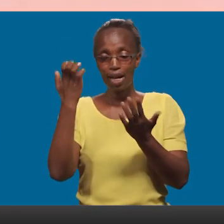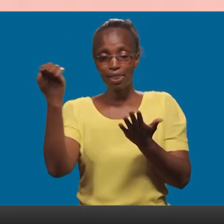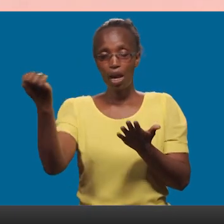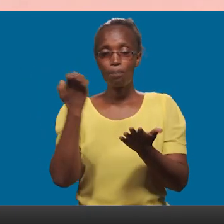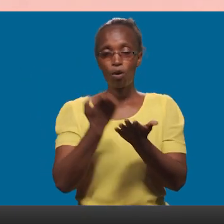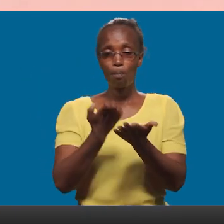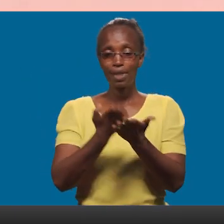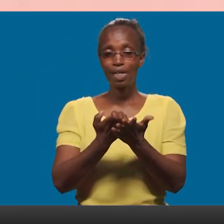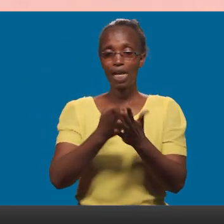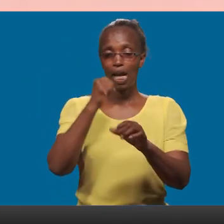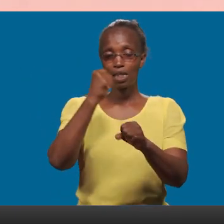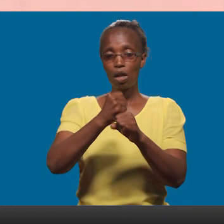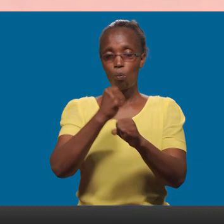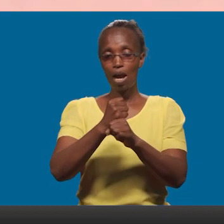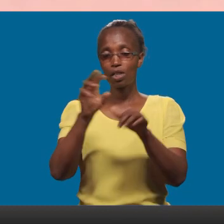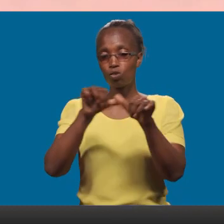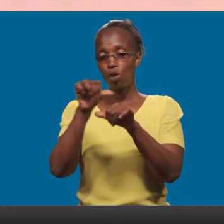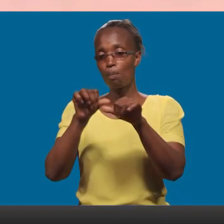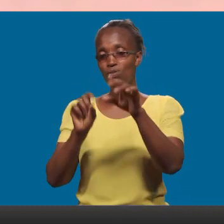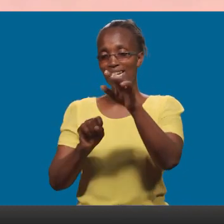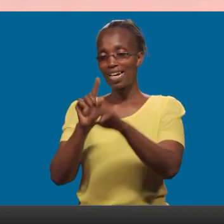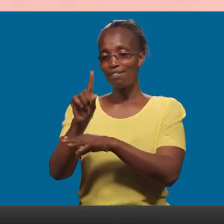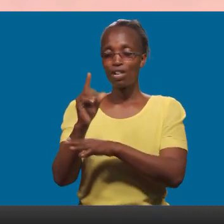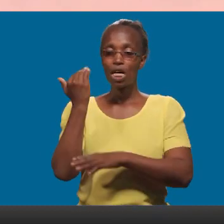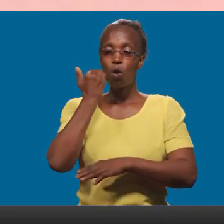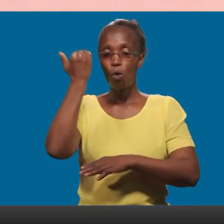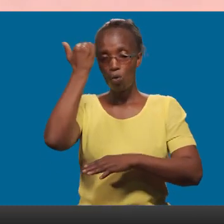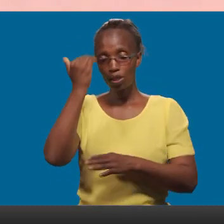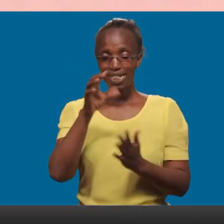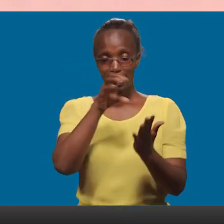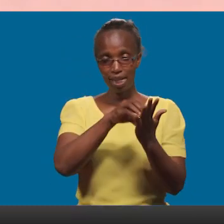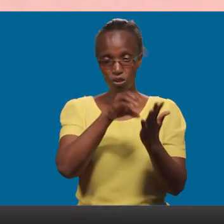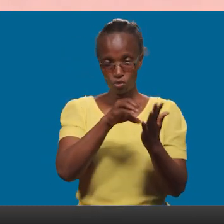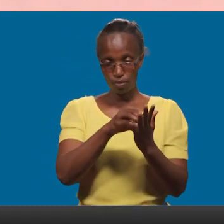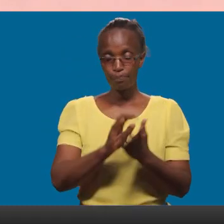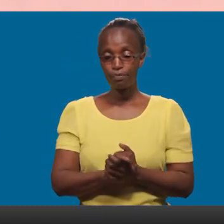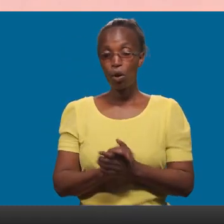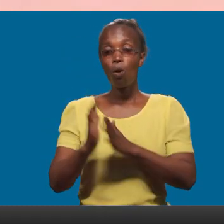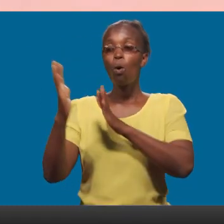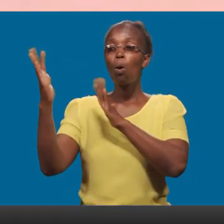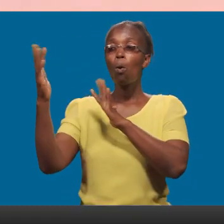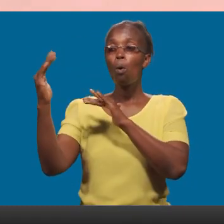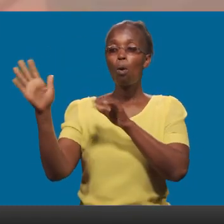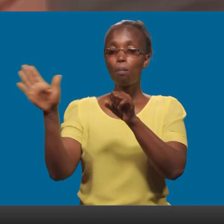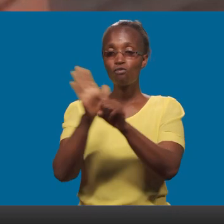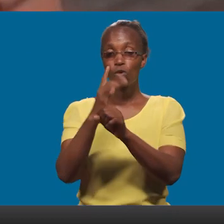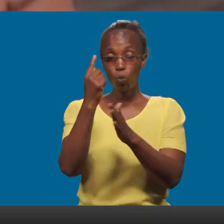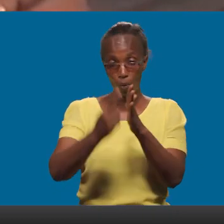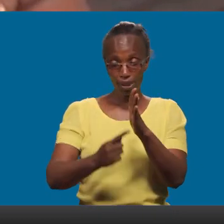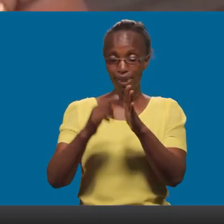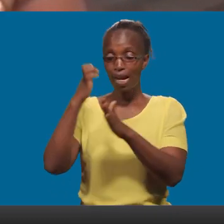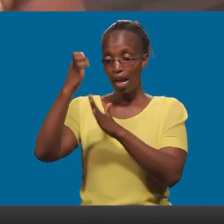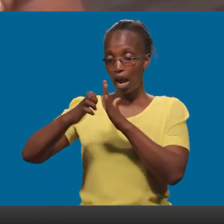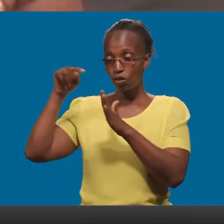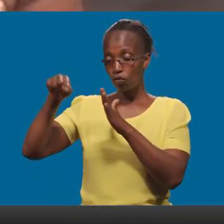the Employment and Labour Relations Court to 11 court stations. We are hopeful that by the end of